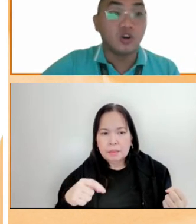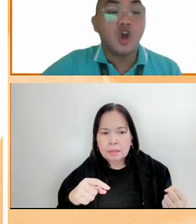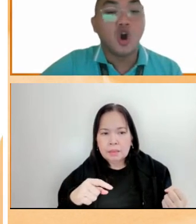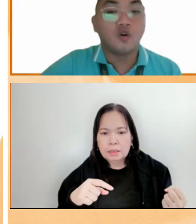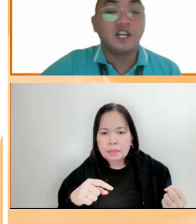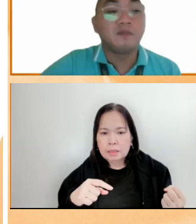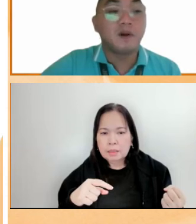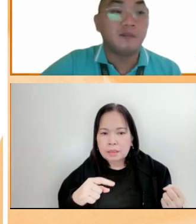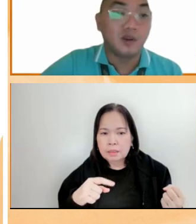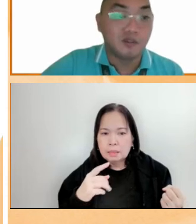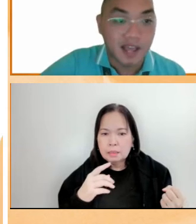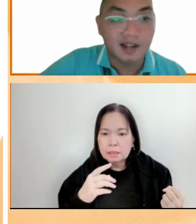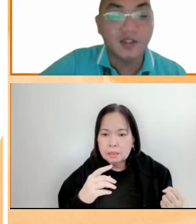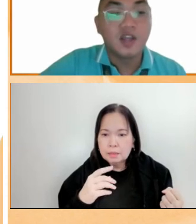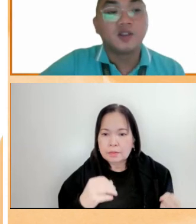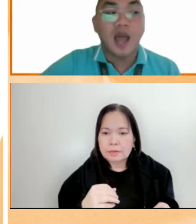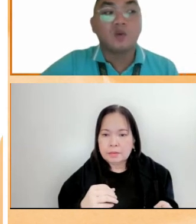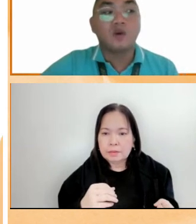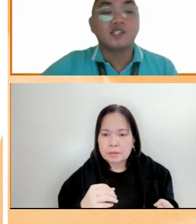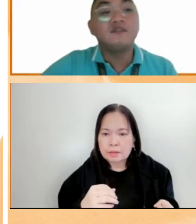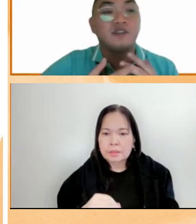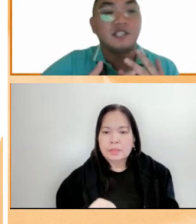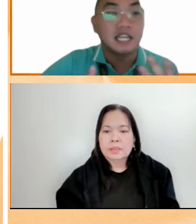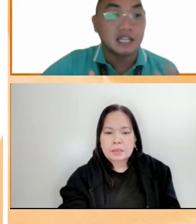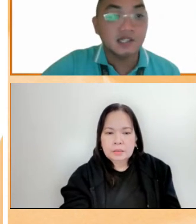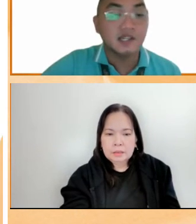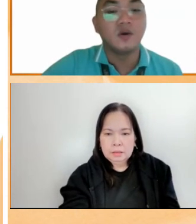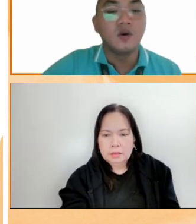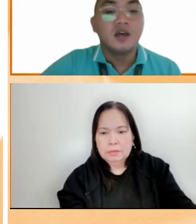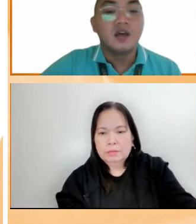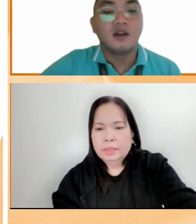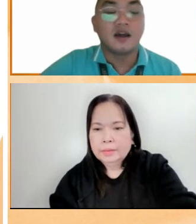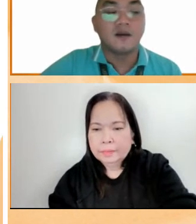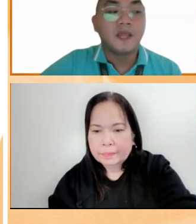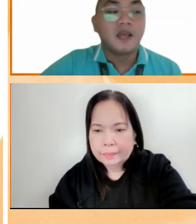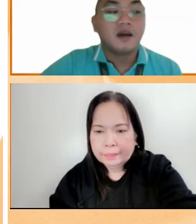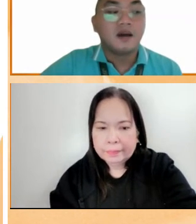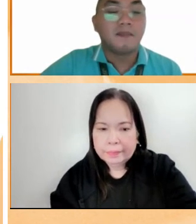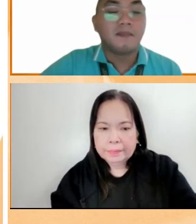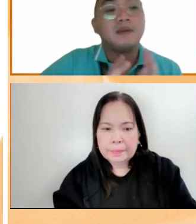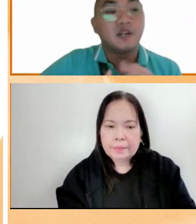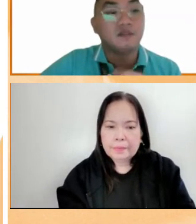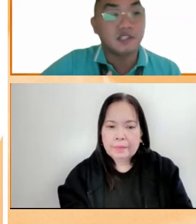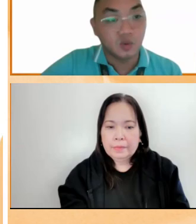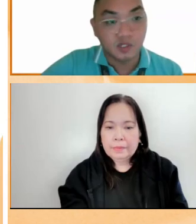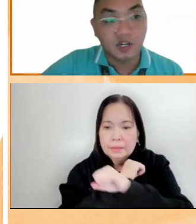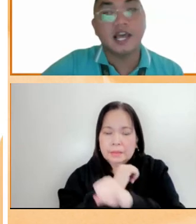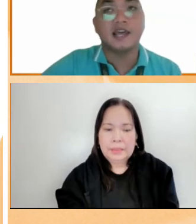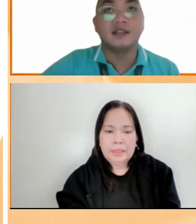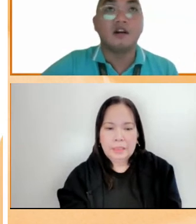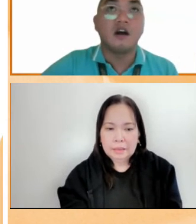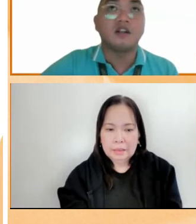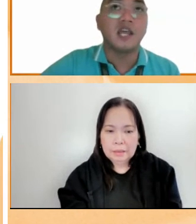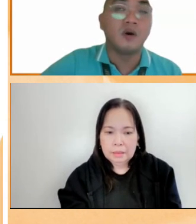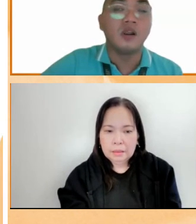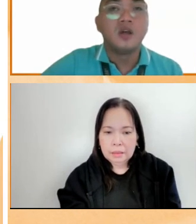augmentation of the Department of Health to our service facilities, no? Na maraming service users and